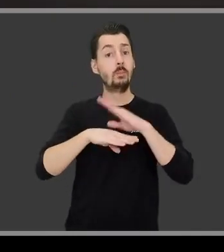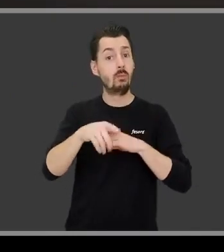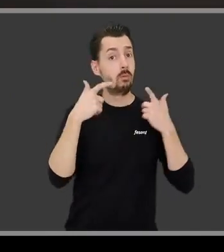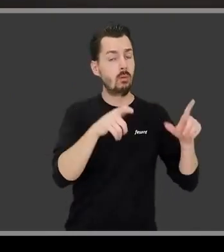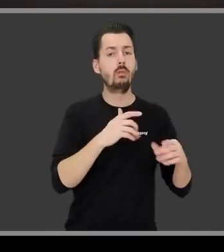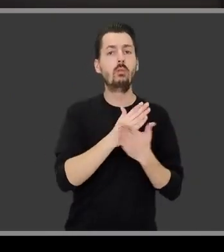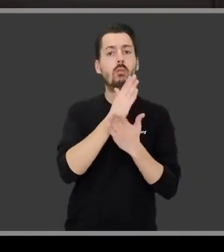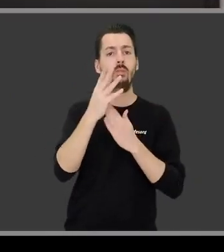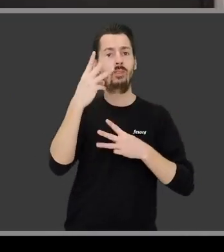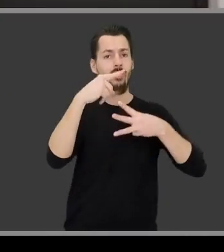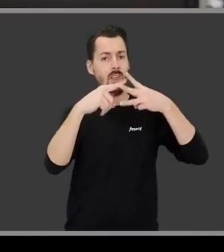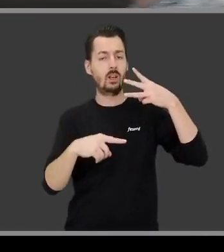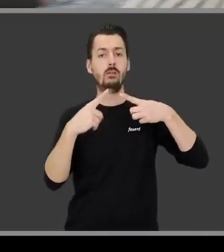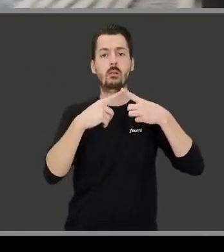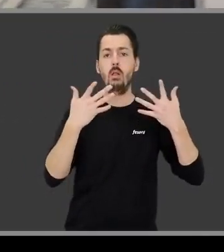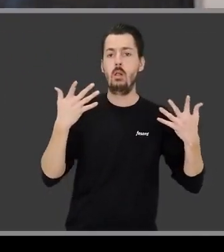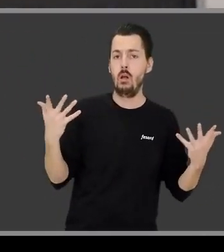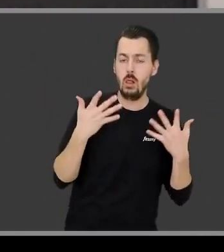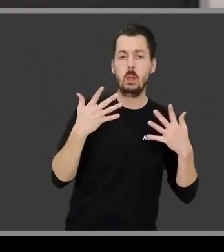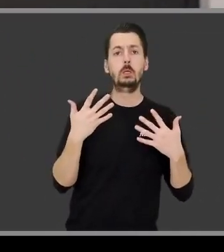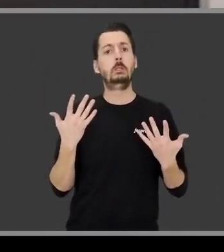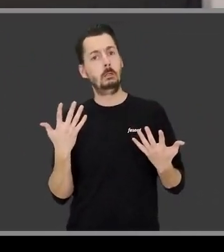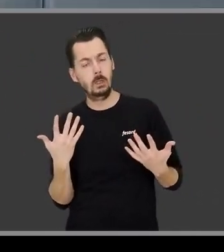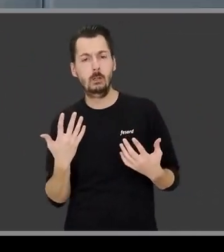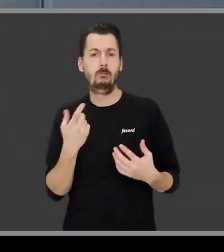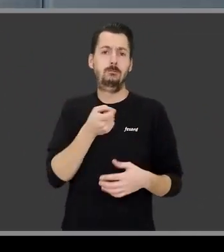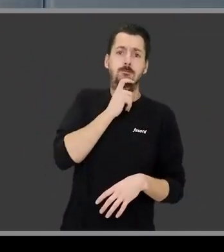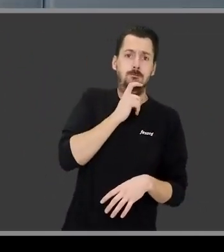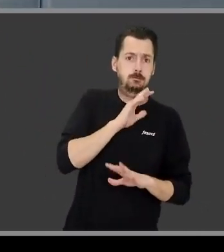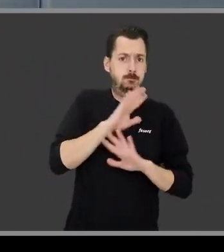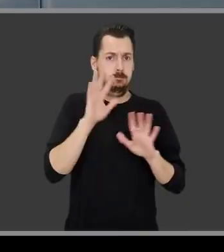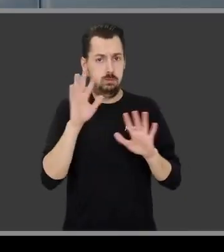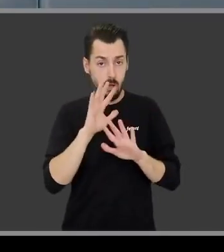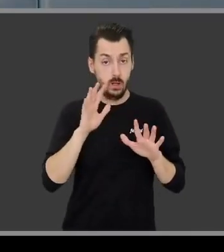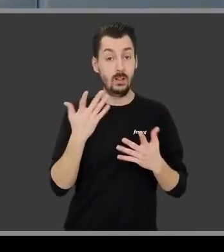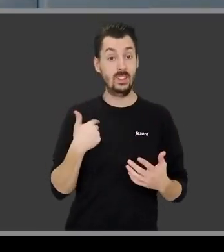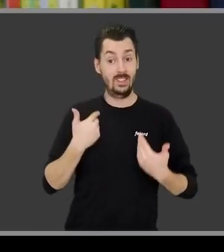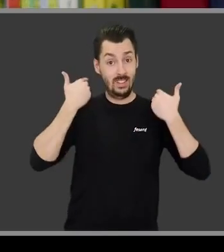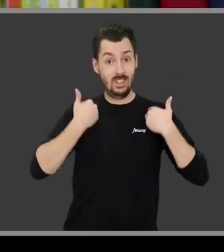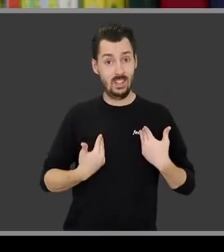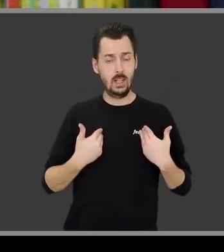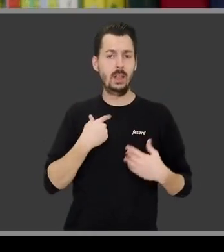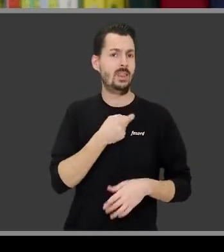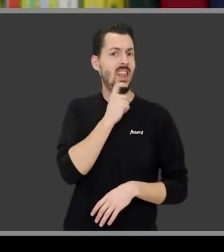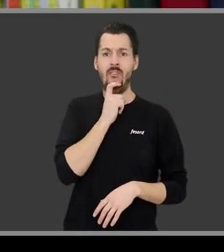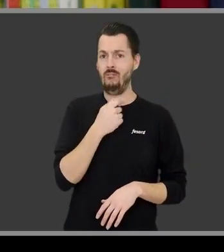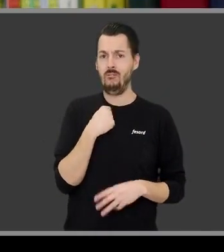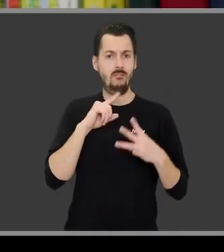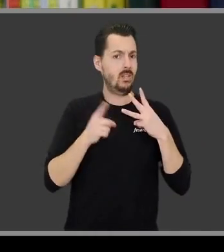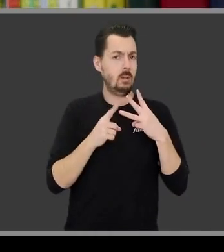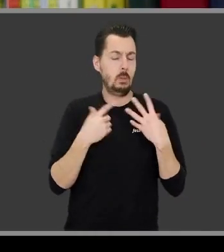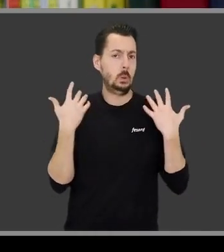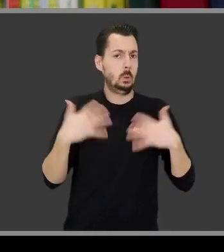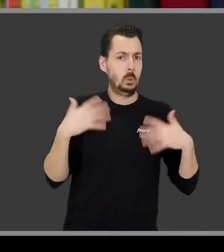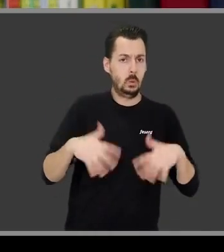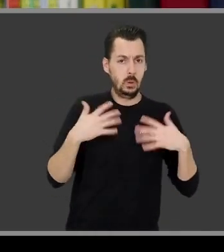into three types: Minor physical disability, moderate and severe. In my case, it is categorized within the third range,